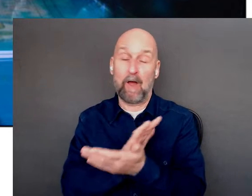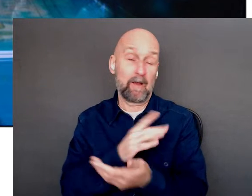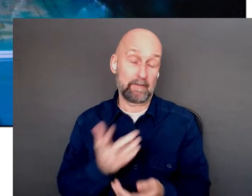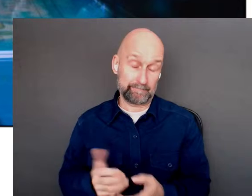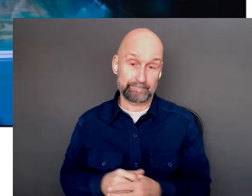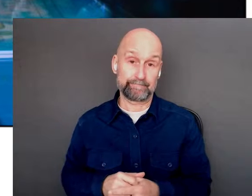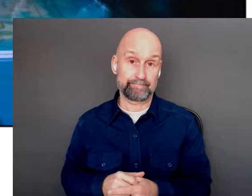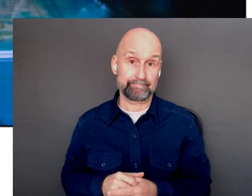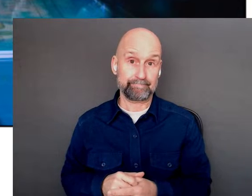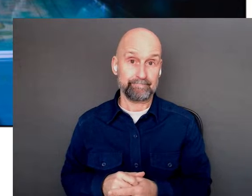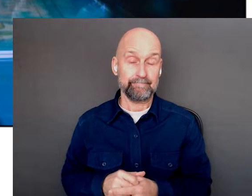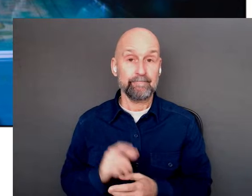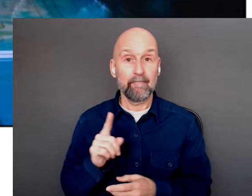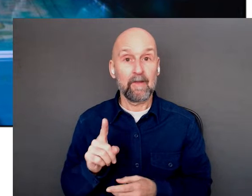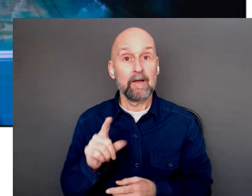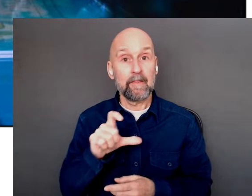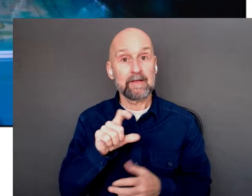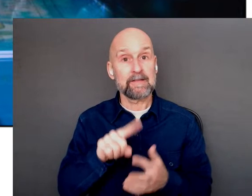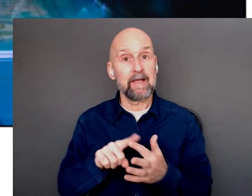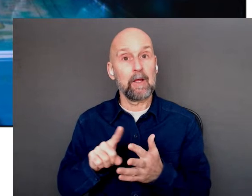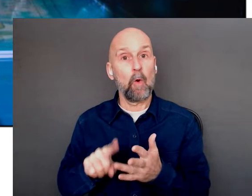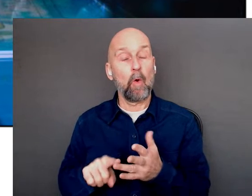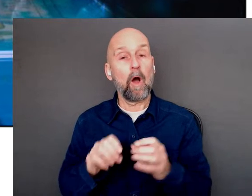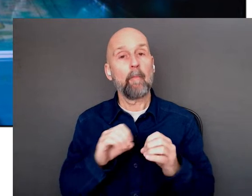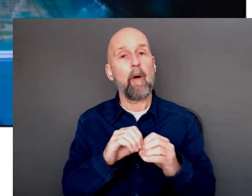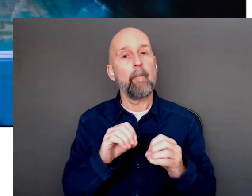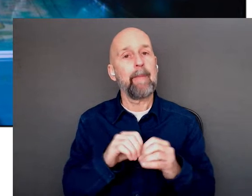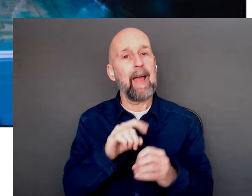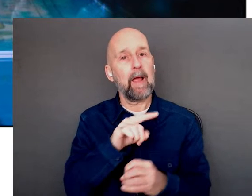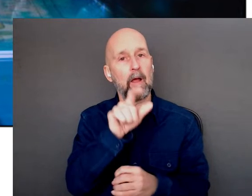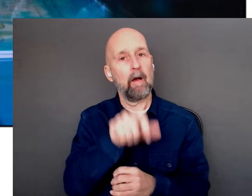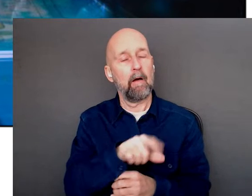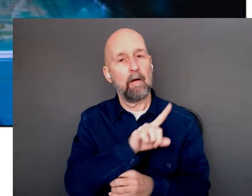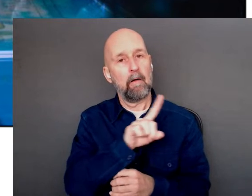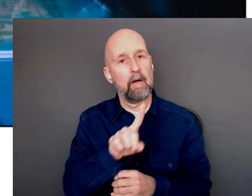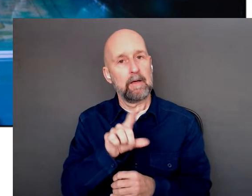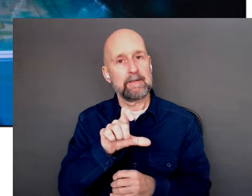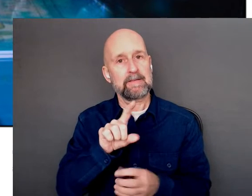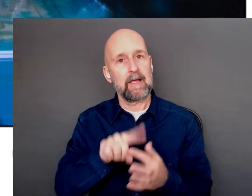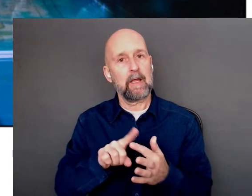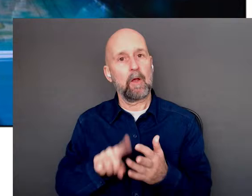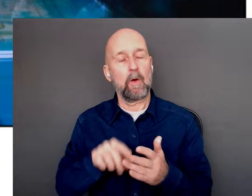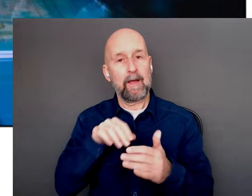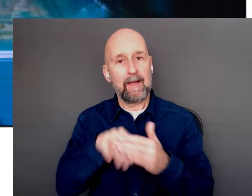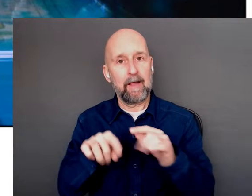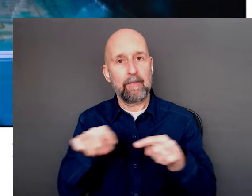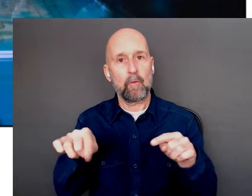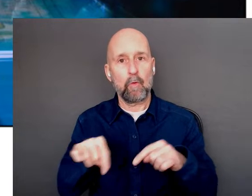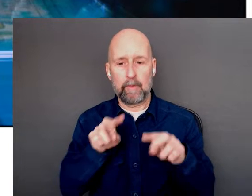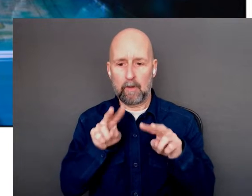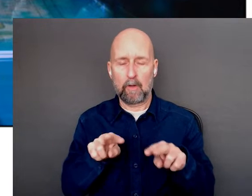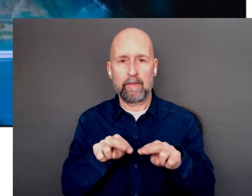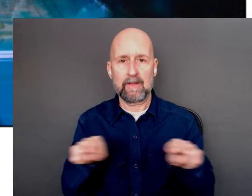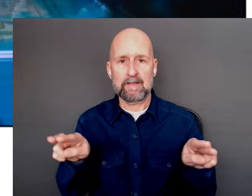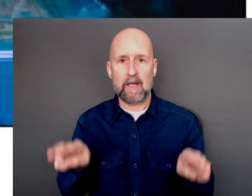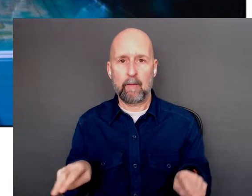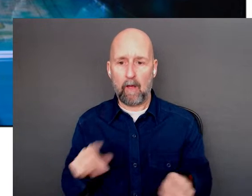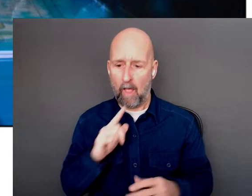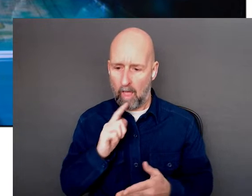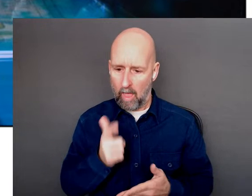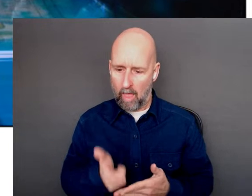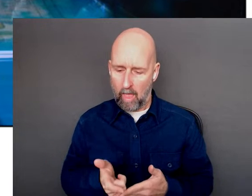the CEO of Bombay Sapphire entered the rooms and looked at this table and is amazed. And the